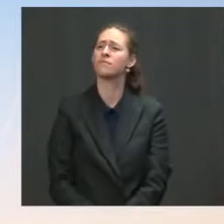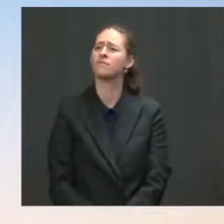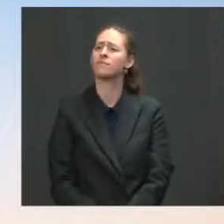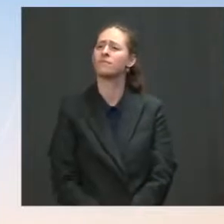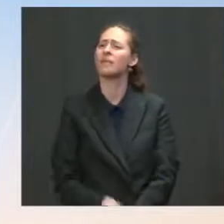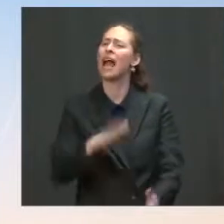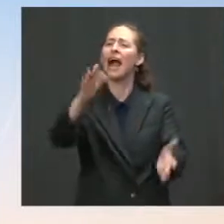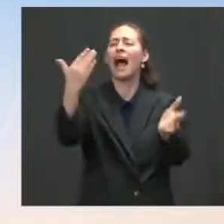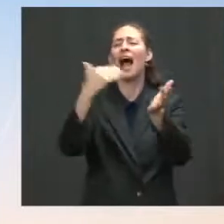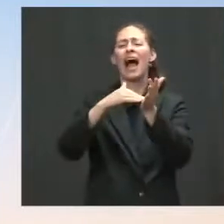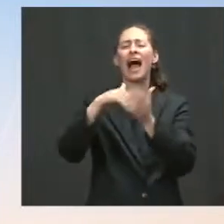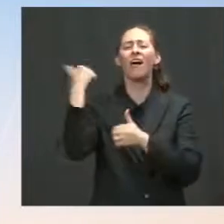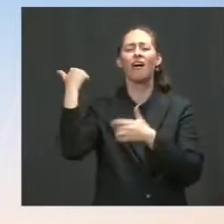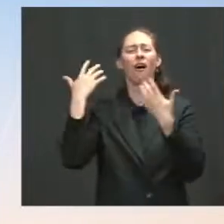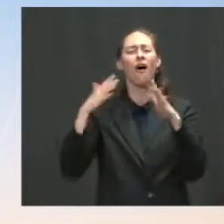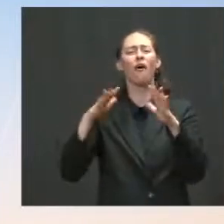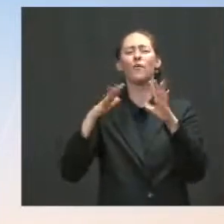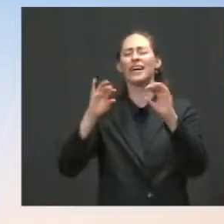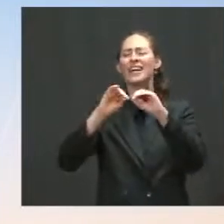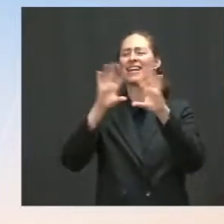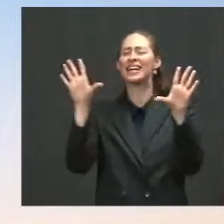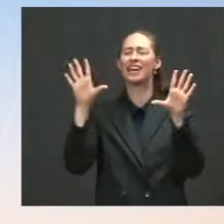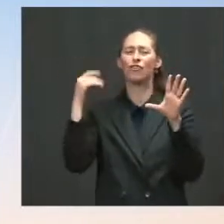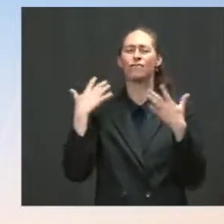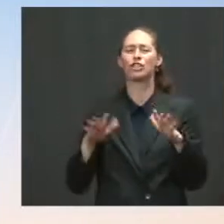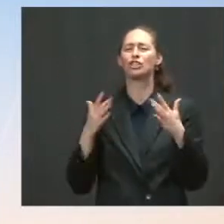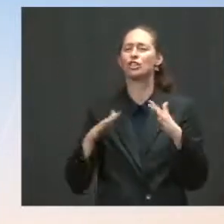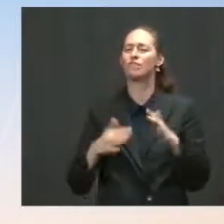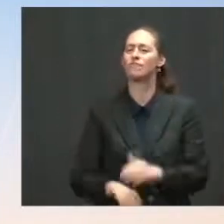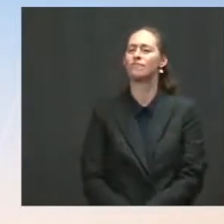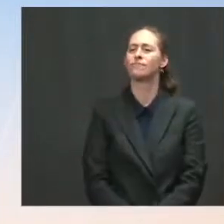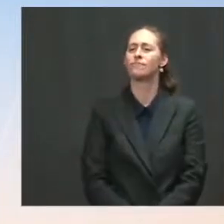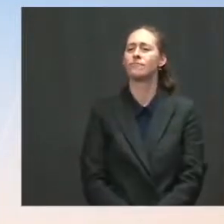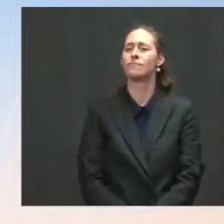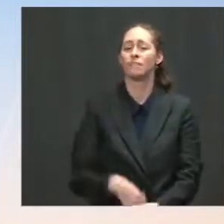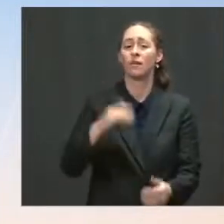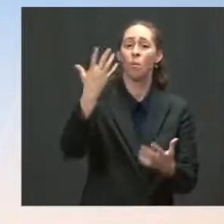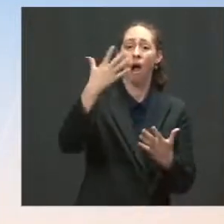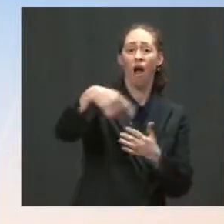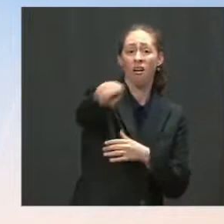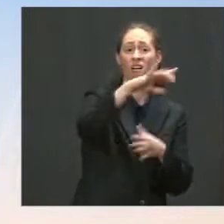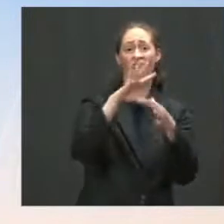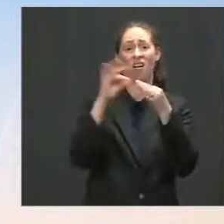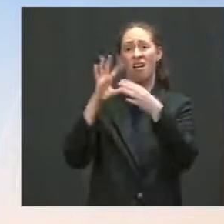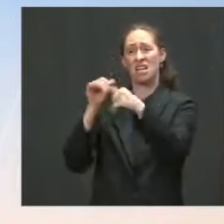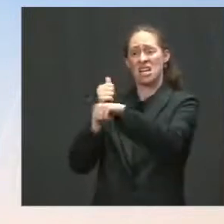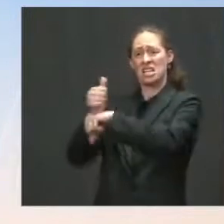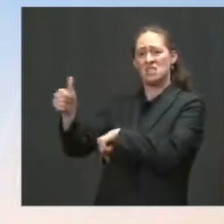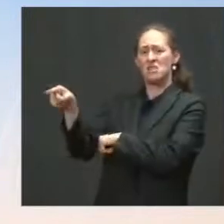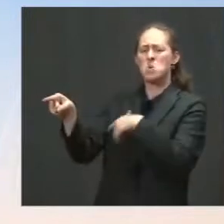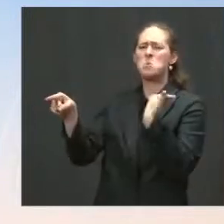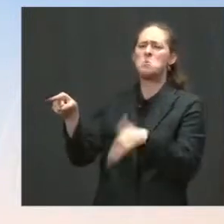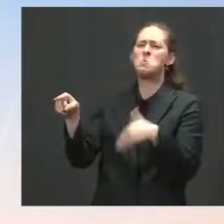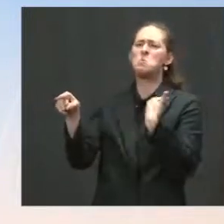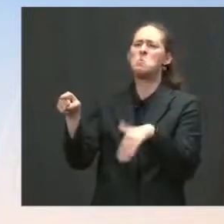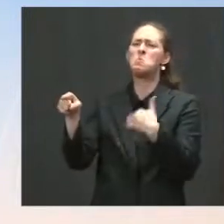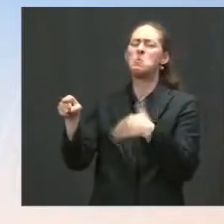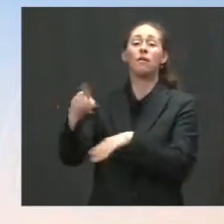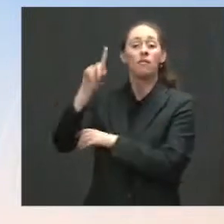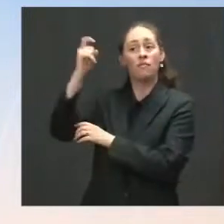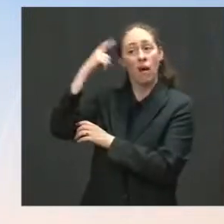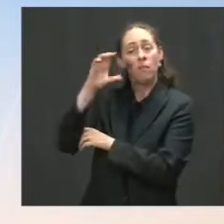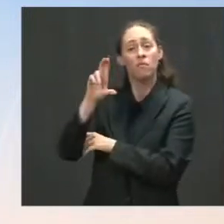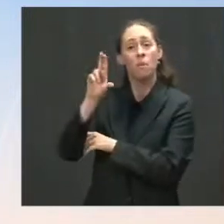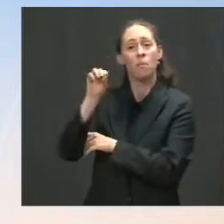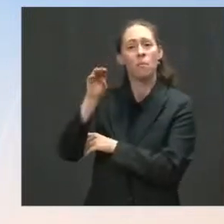the abhorrent allegations that were made public yesterday that it is time for Governor Cuomo to resign. At the